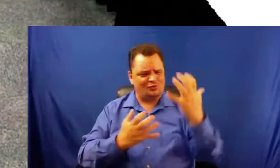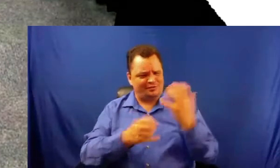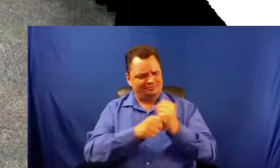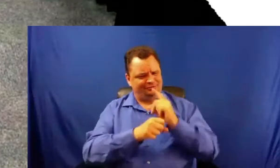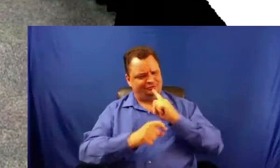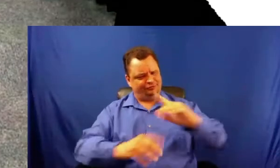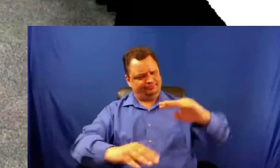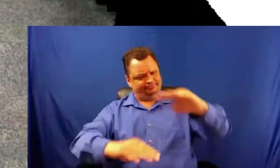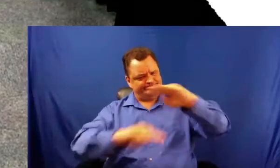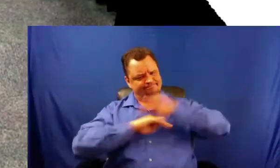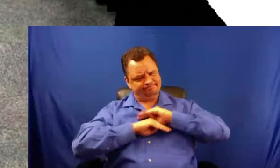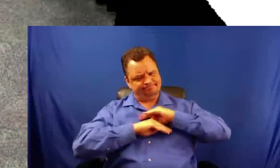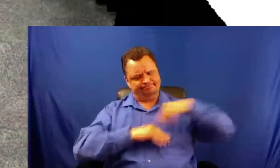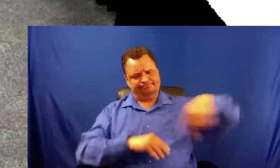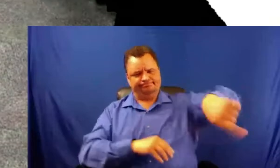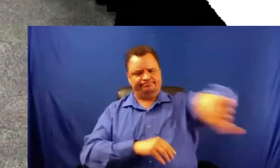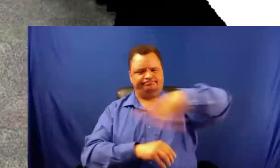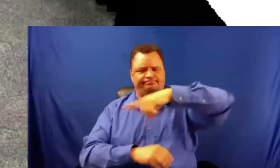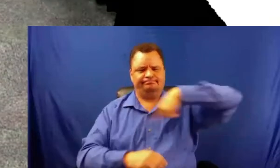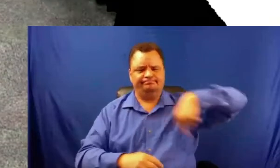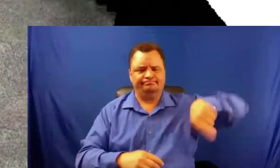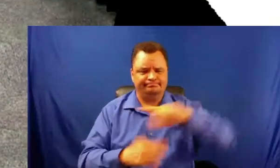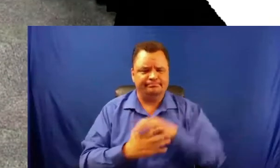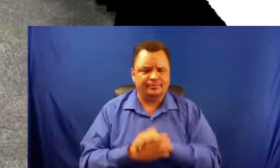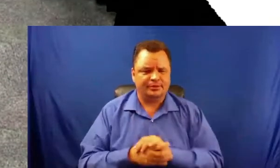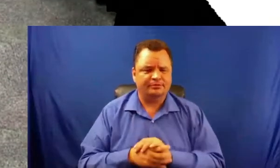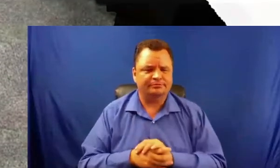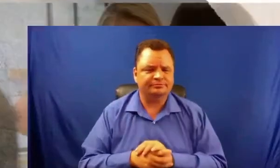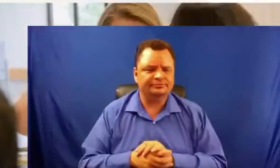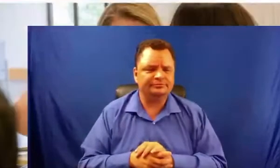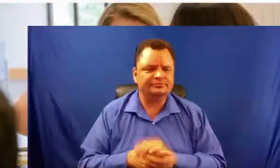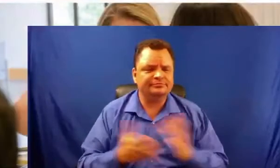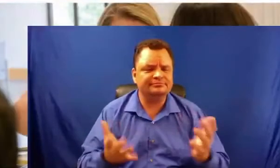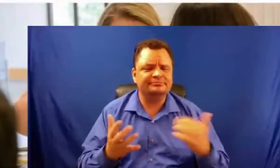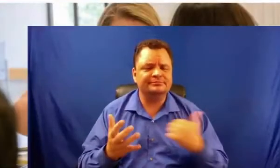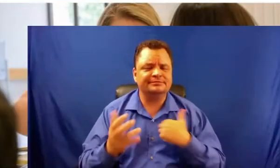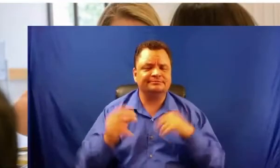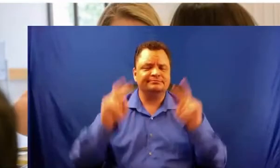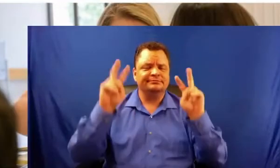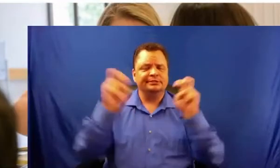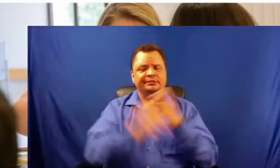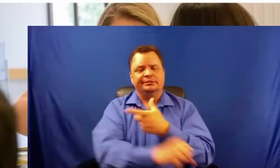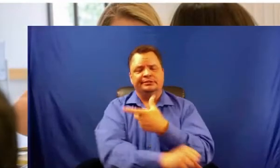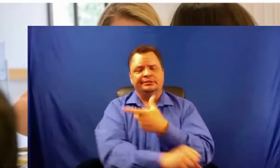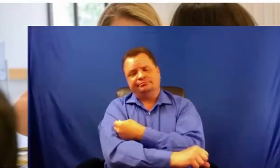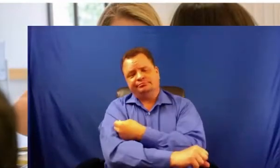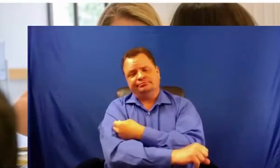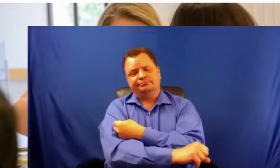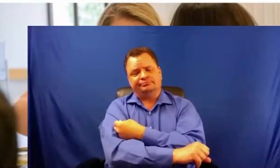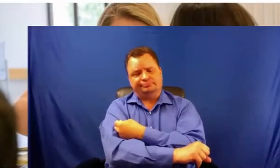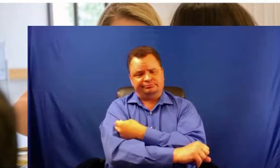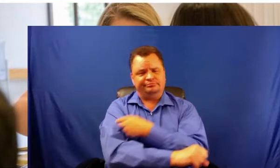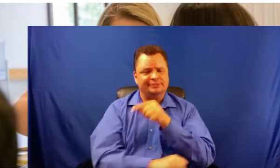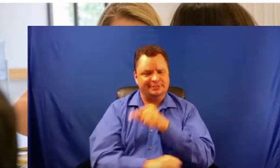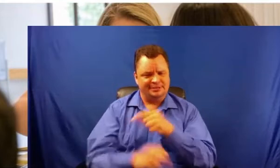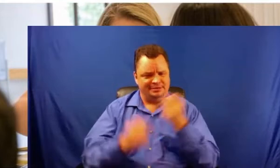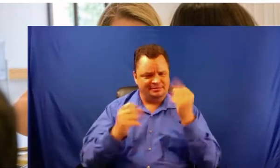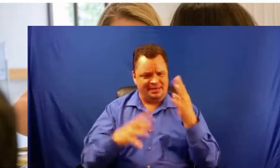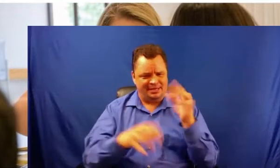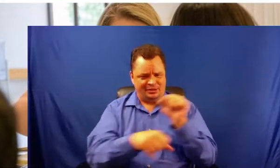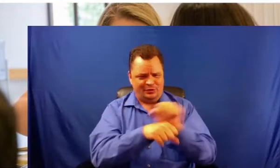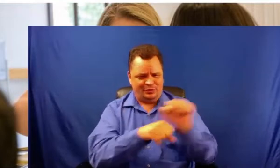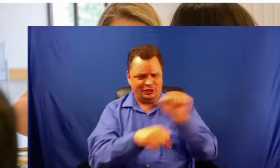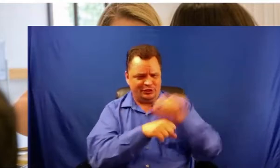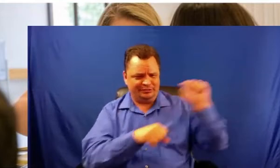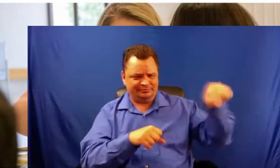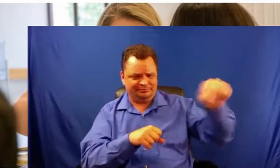So that's our vaccine update. We are working with a consortium. It's more than 30 providers. Our major healthcare providers are in part of that,